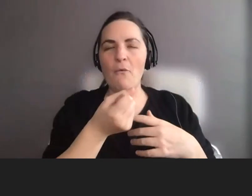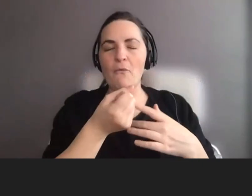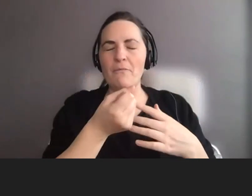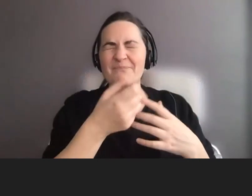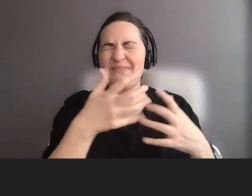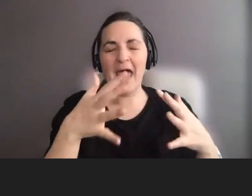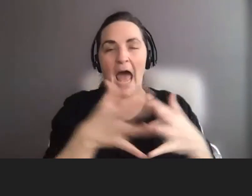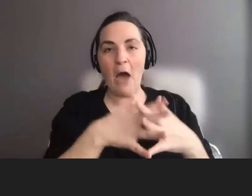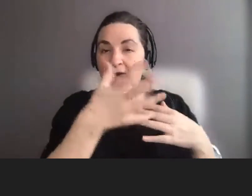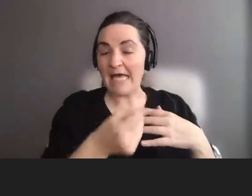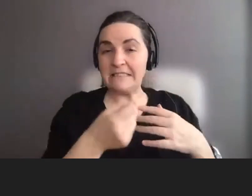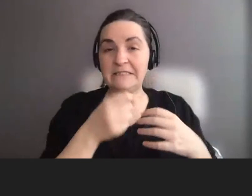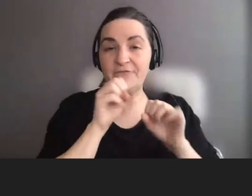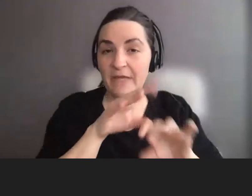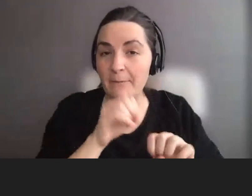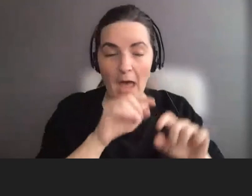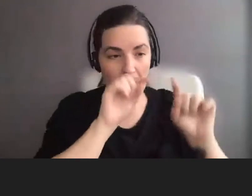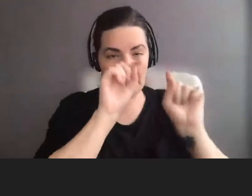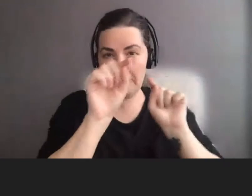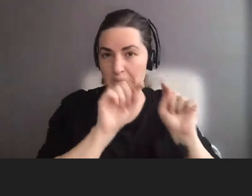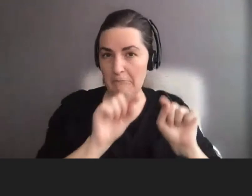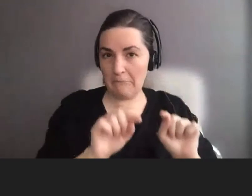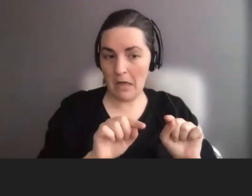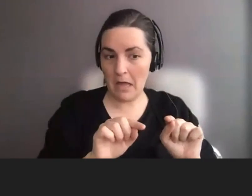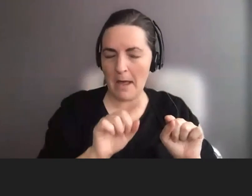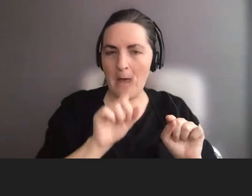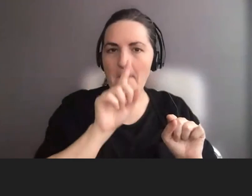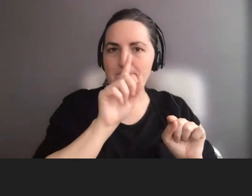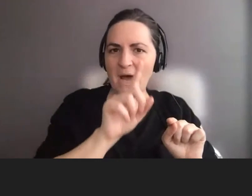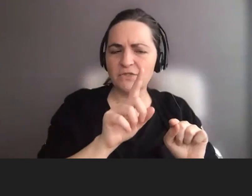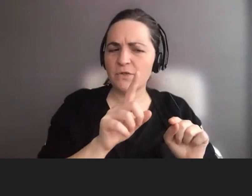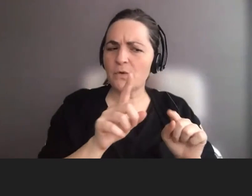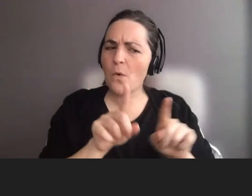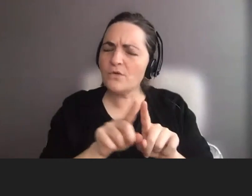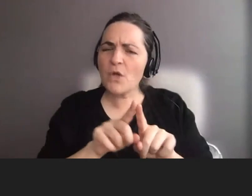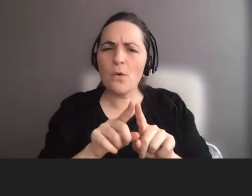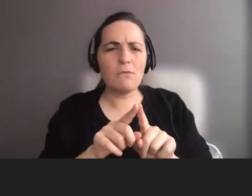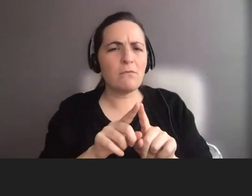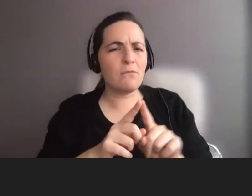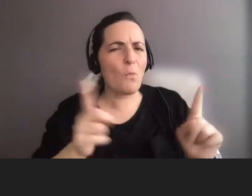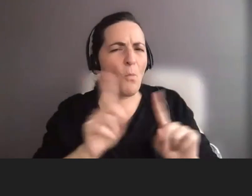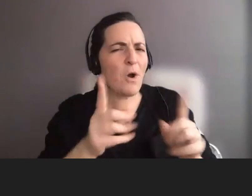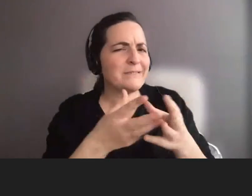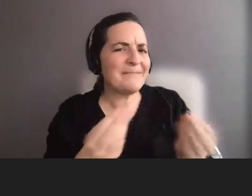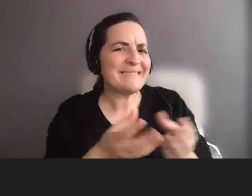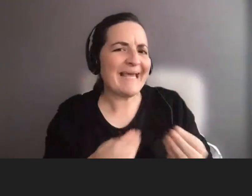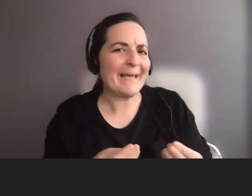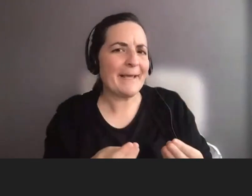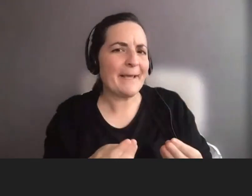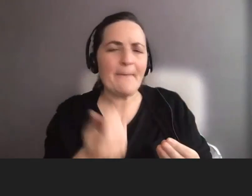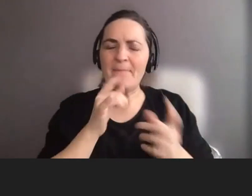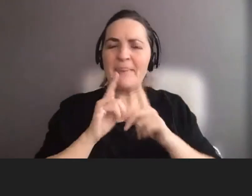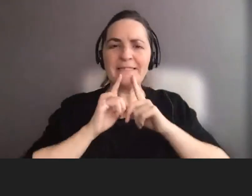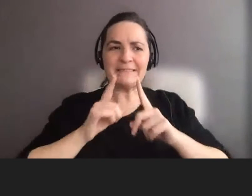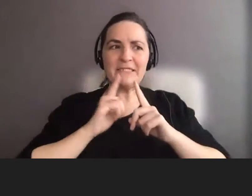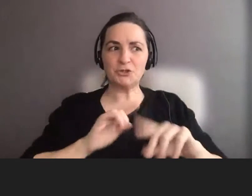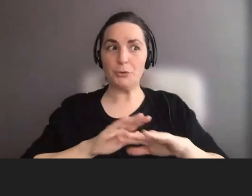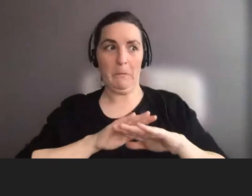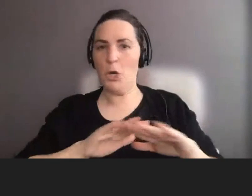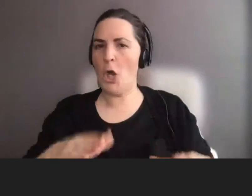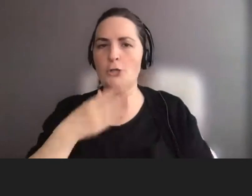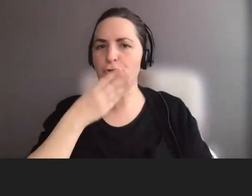with additional support? So you're looking at evidence of what's there and what's not there when you're thinking